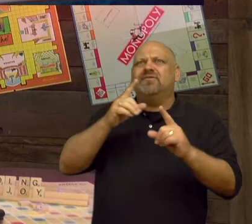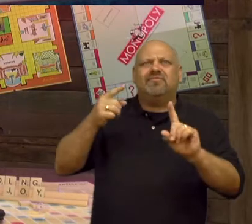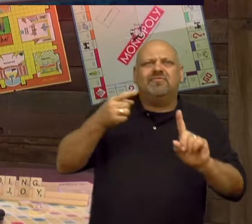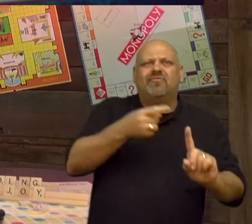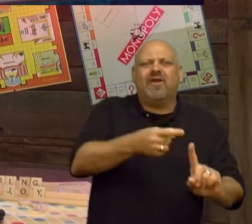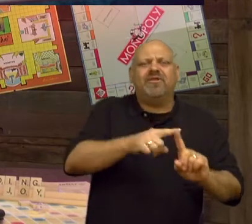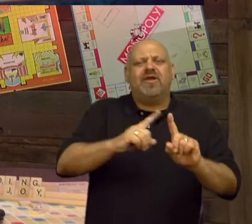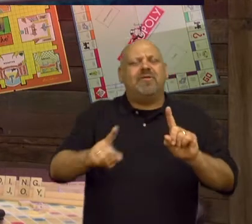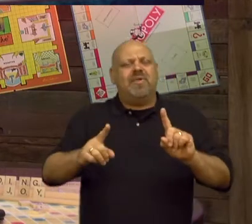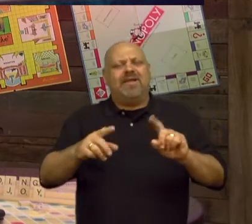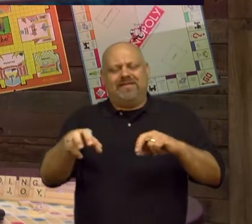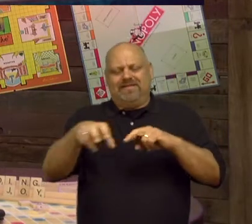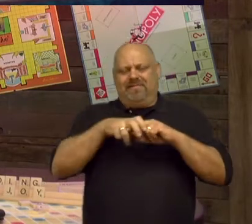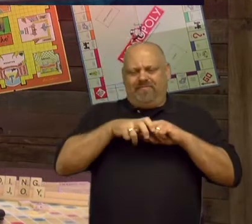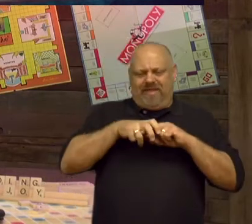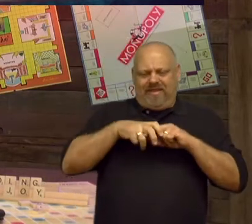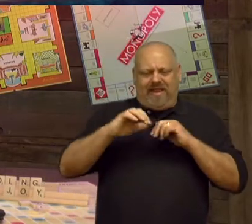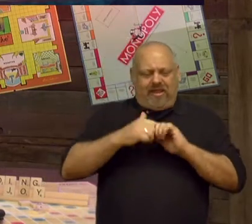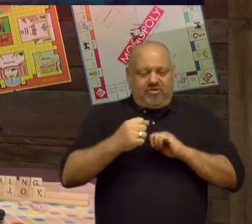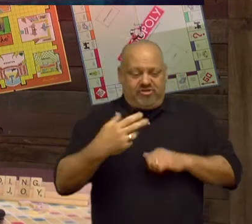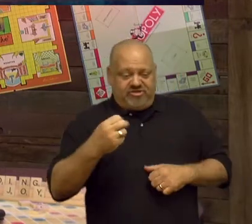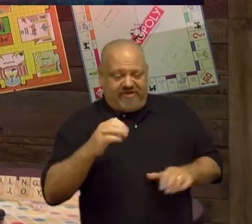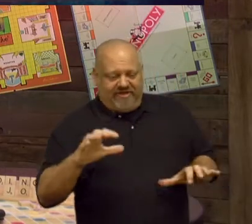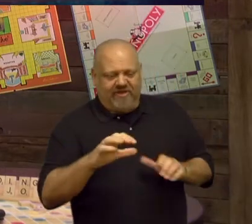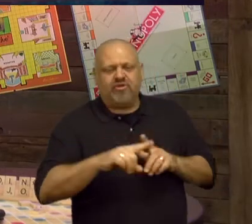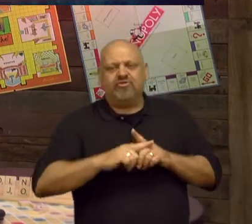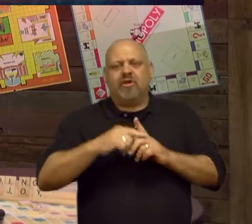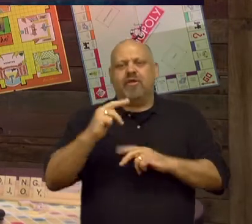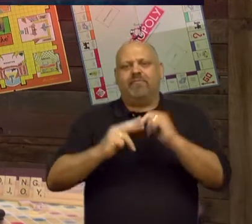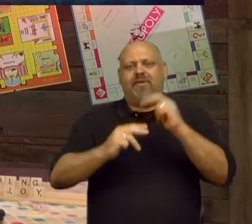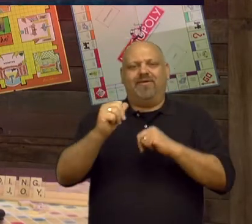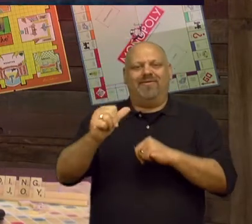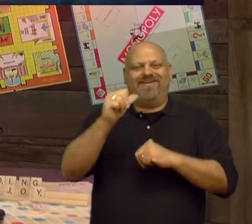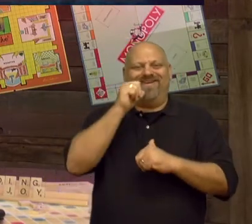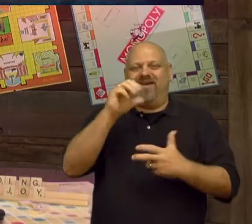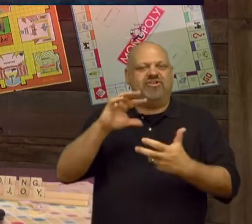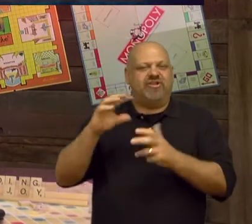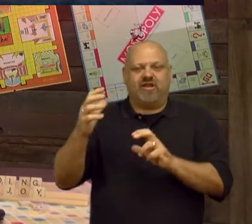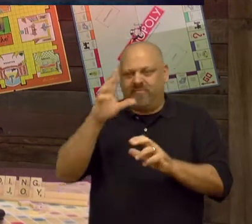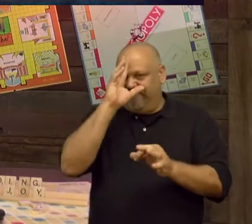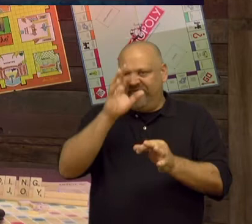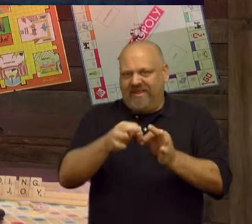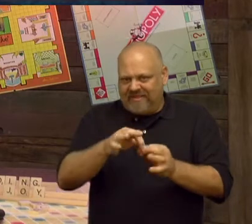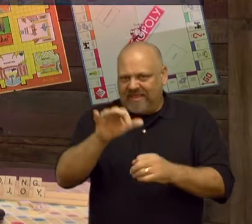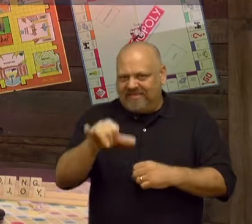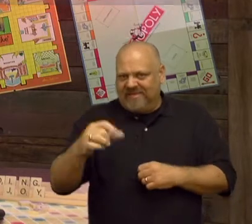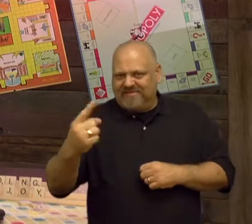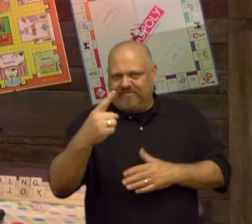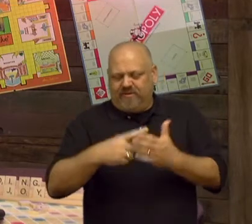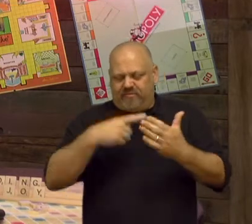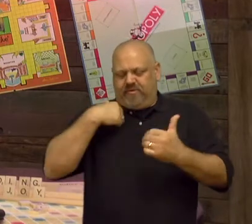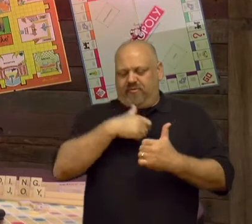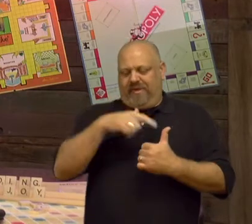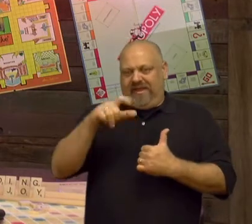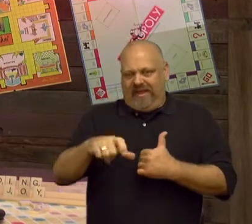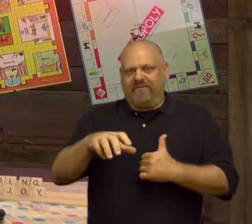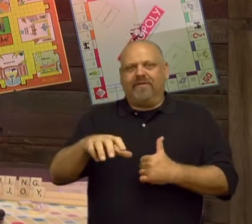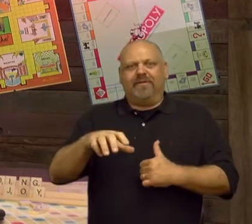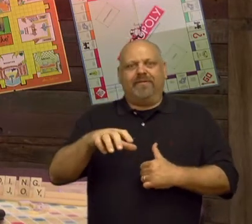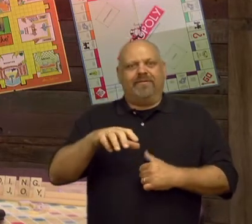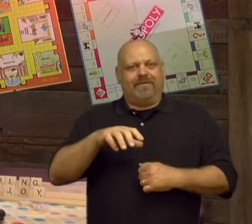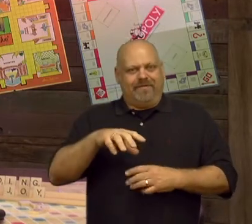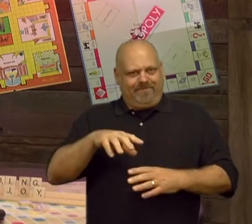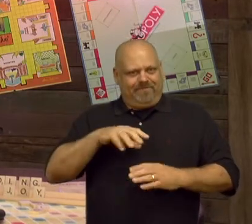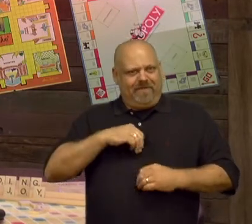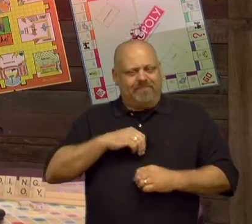and time again like she did, you start to build unshakable faith. And that's something that we have